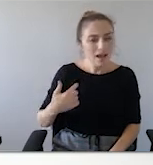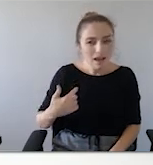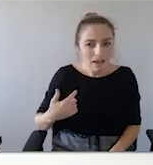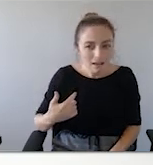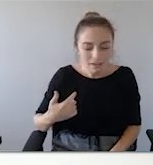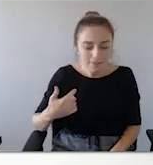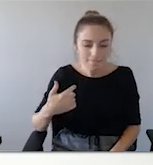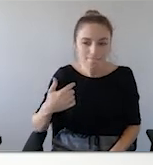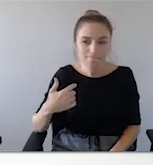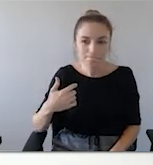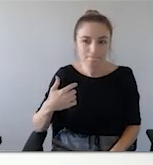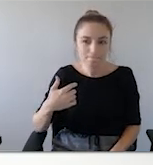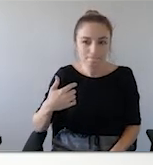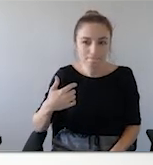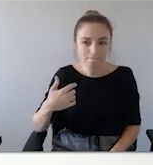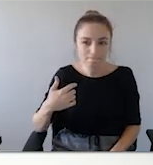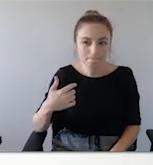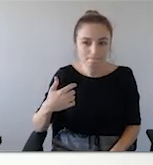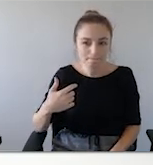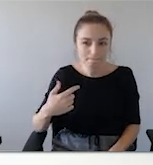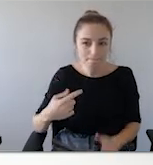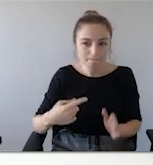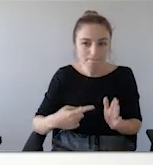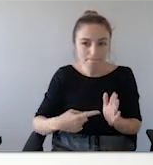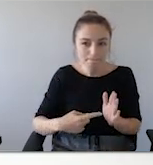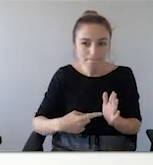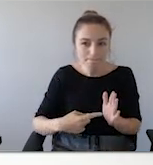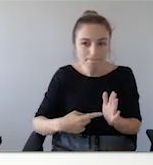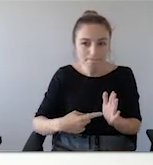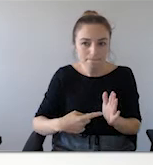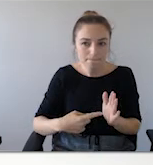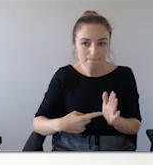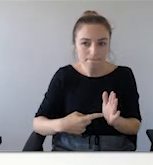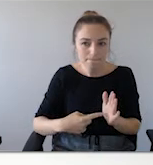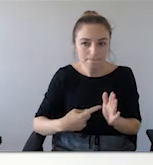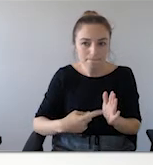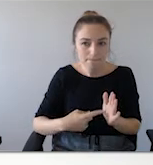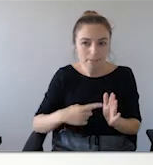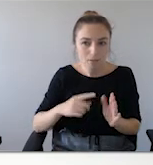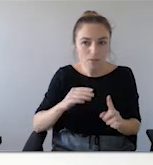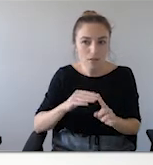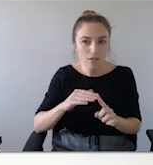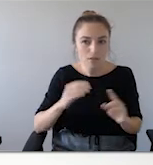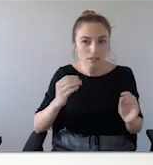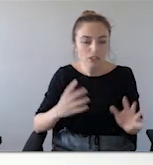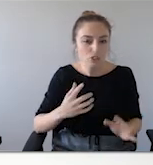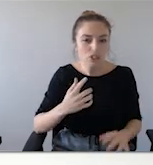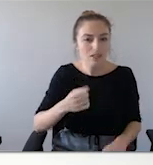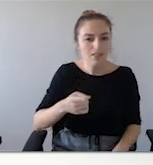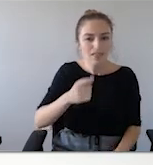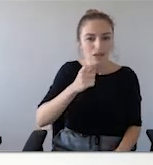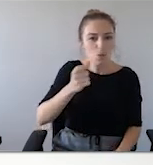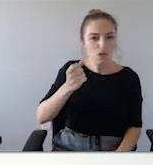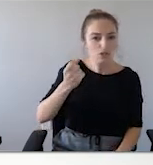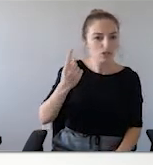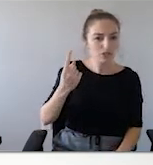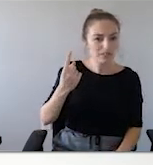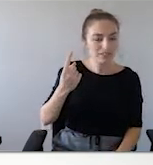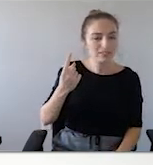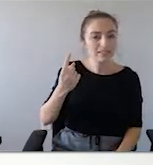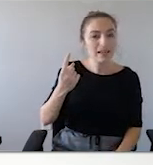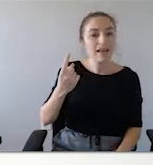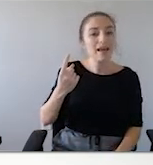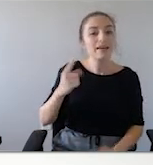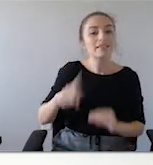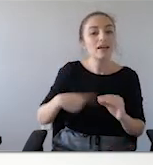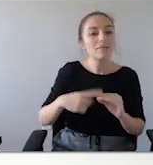sometimes the school's teacher they don't understand nothing about data. They don't have data. Right. And it's hard